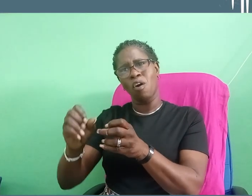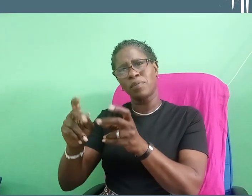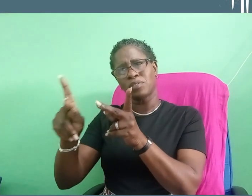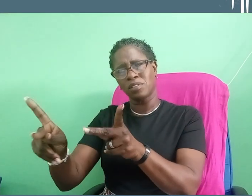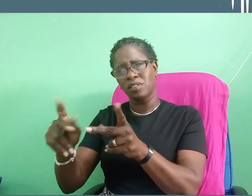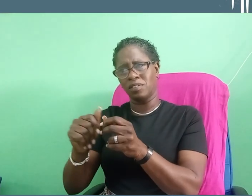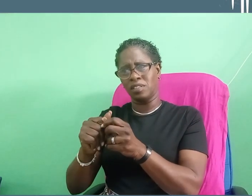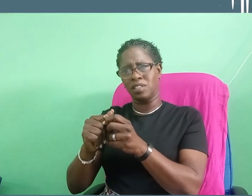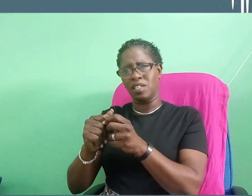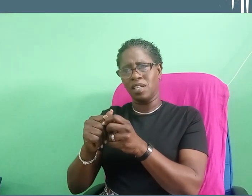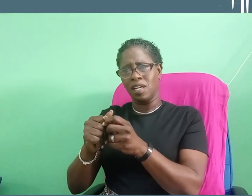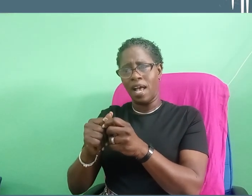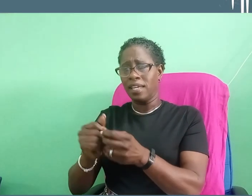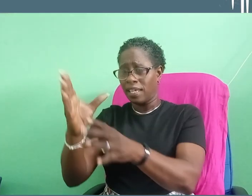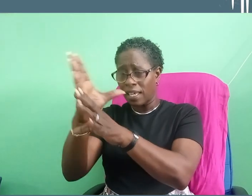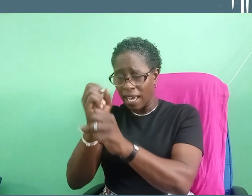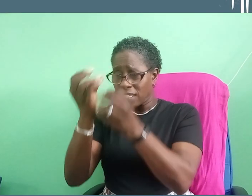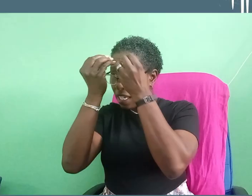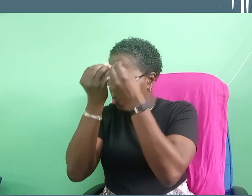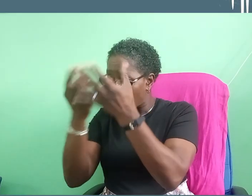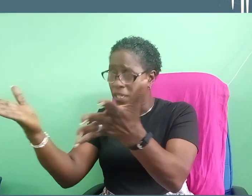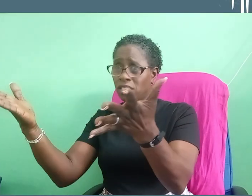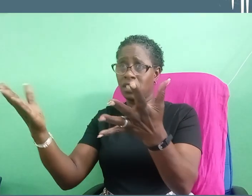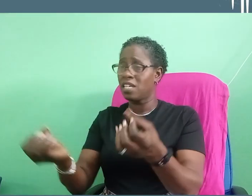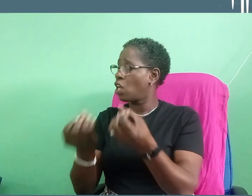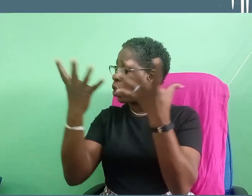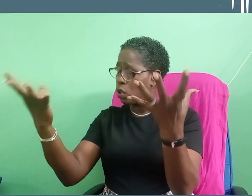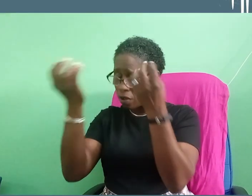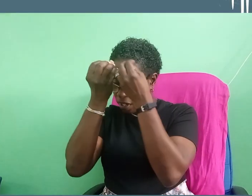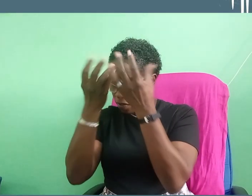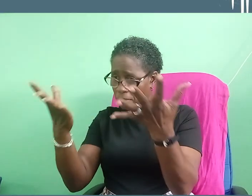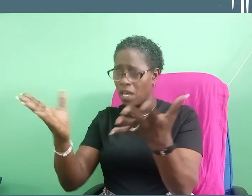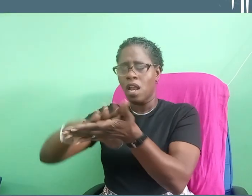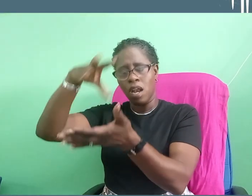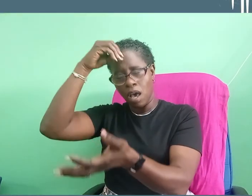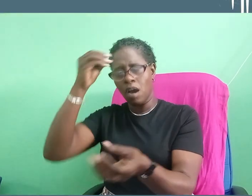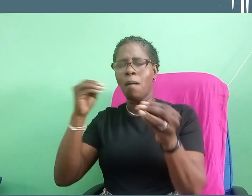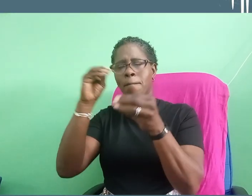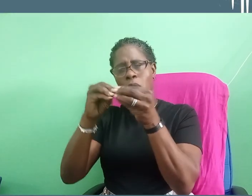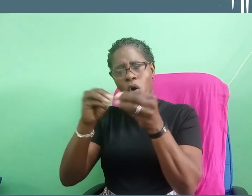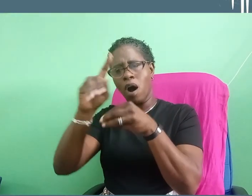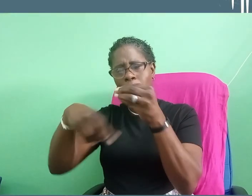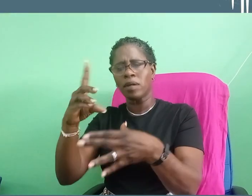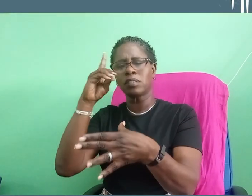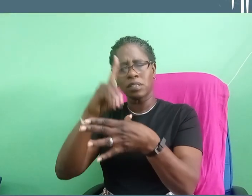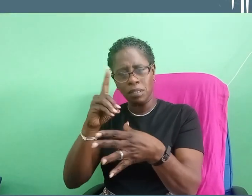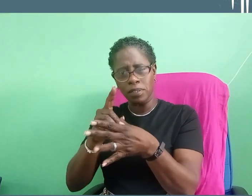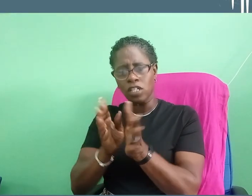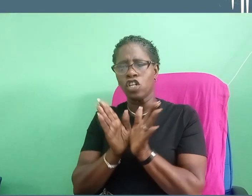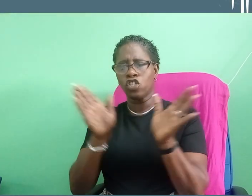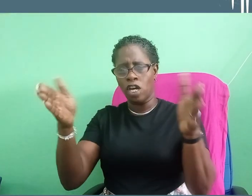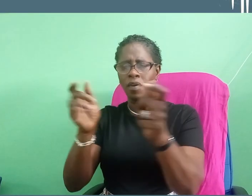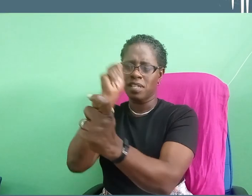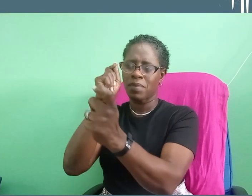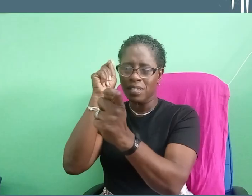avail yourselves of the knowledge that is out there in order to learn more about disabilities, both general and